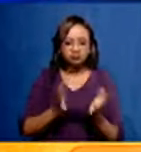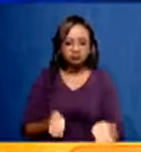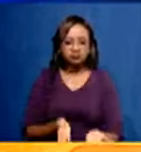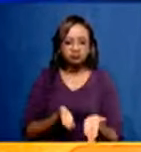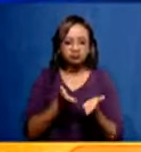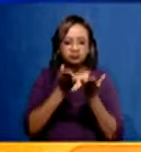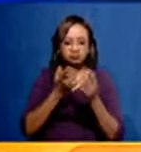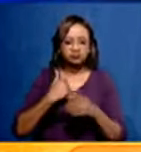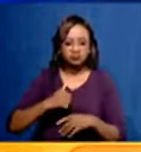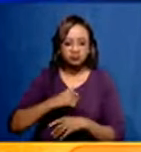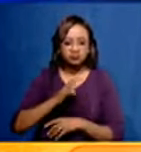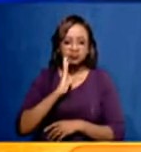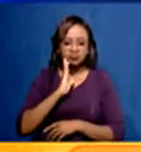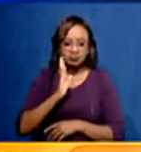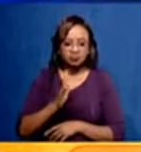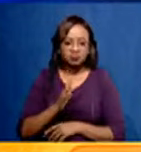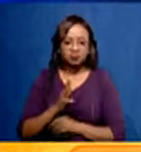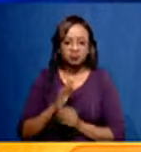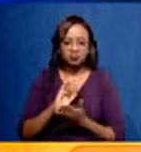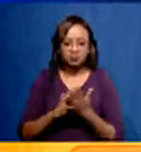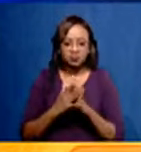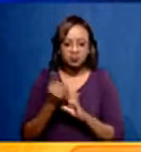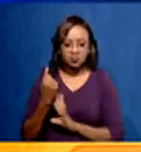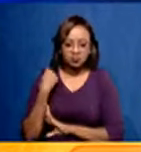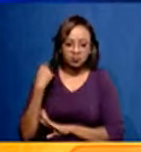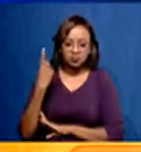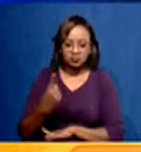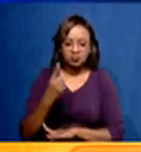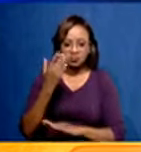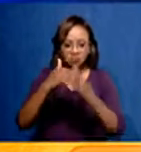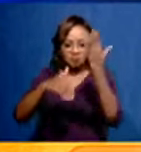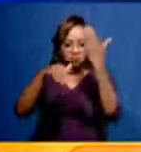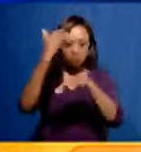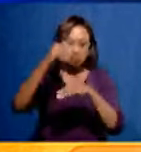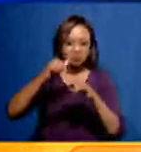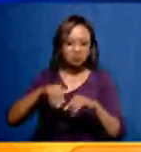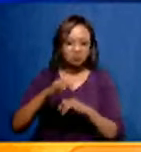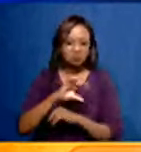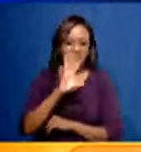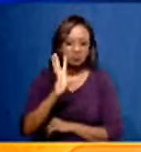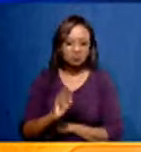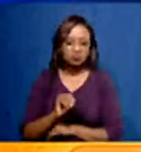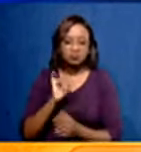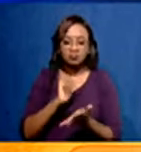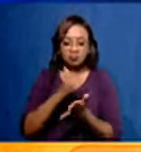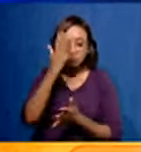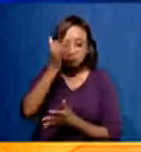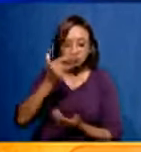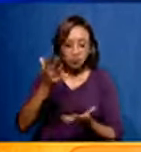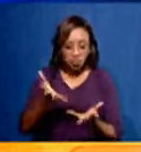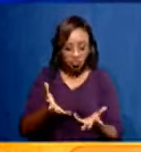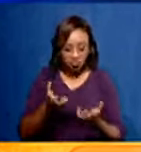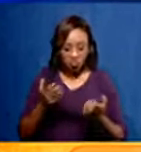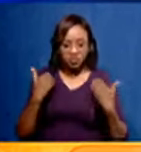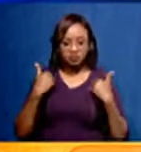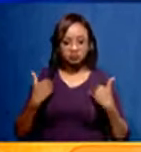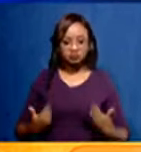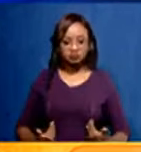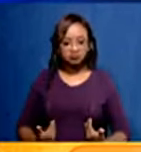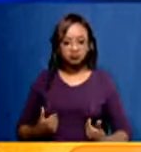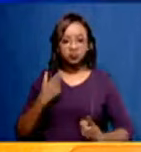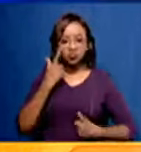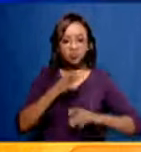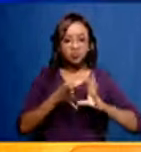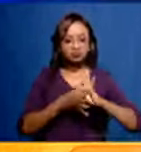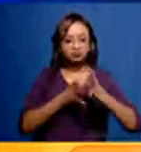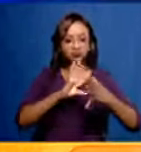and we will become, the number one university on the continent. And that's why you need a chancellor who is connected